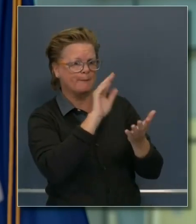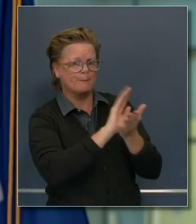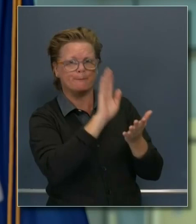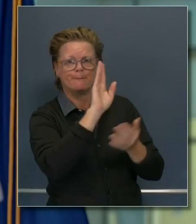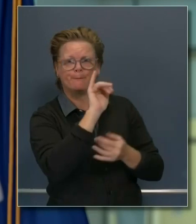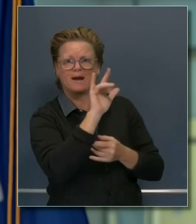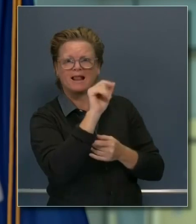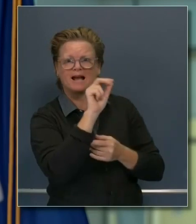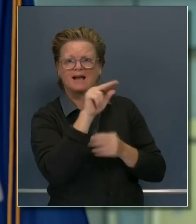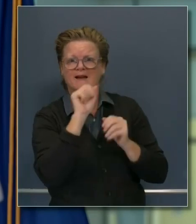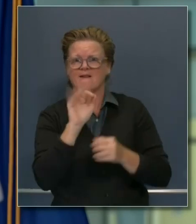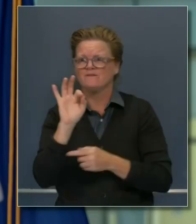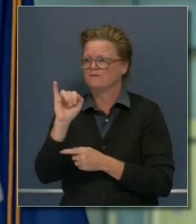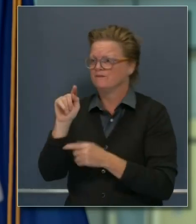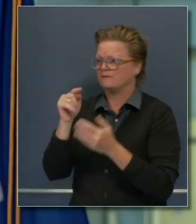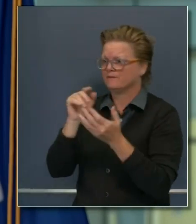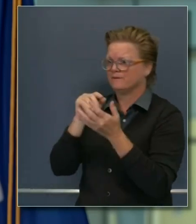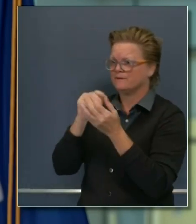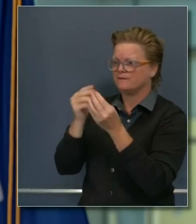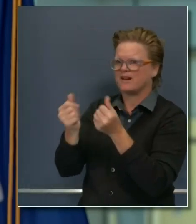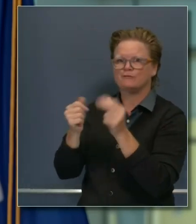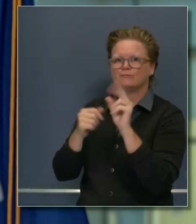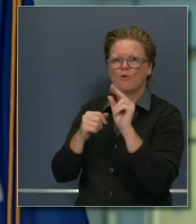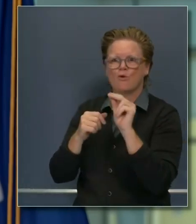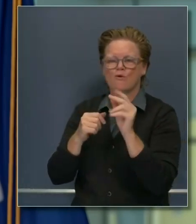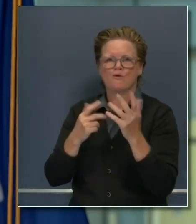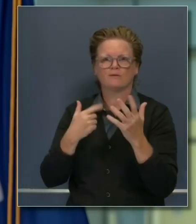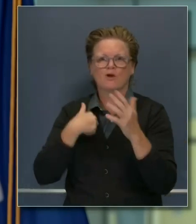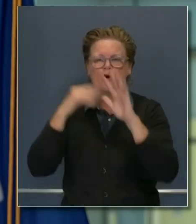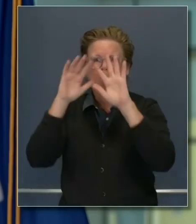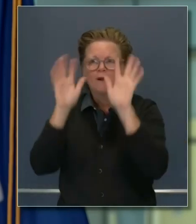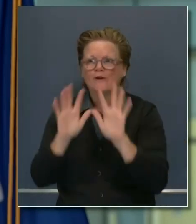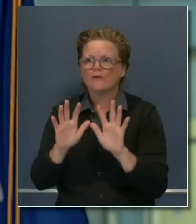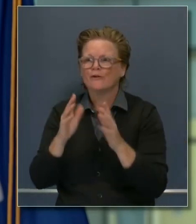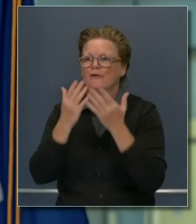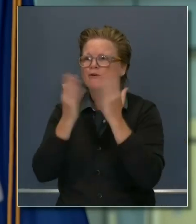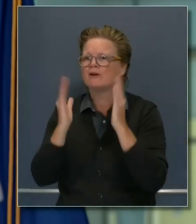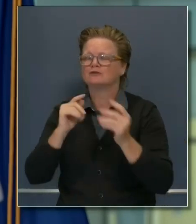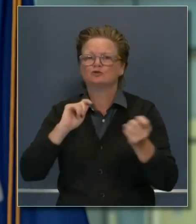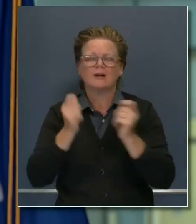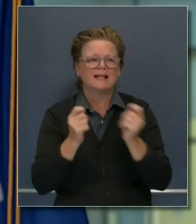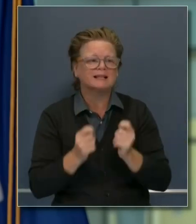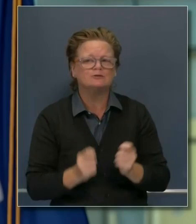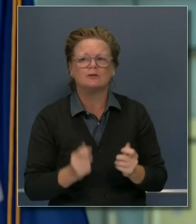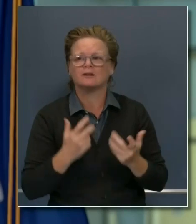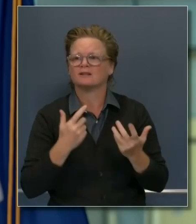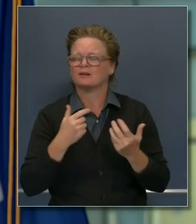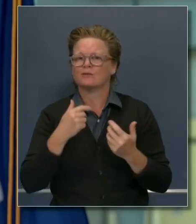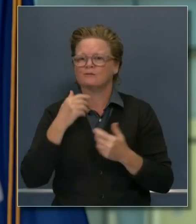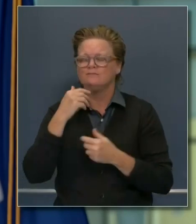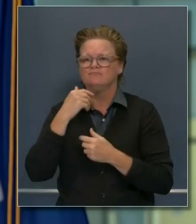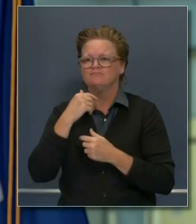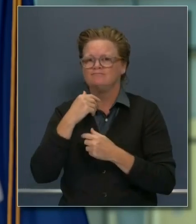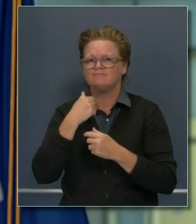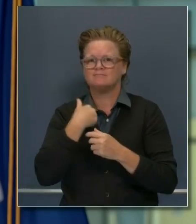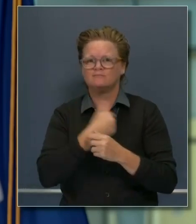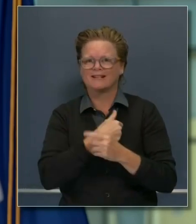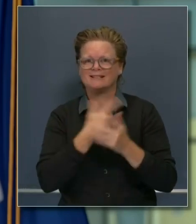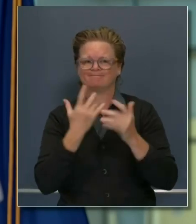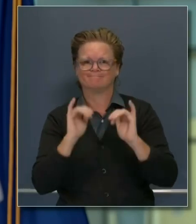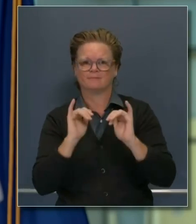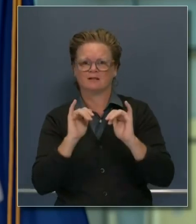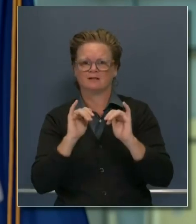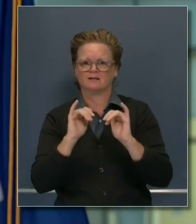As conditions change, as some areas, concerns develop and present themselves,